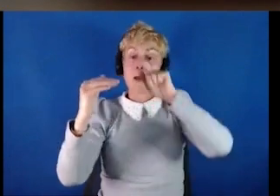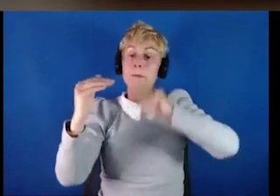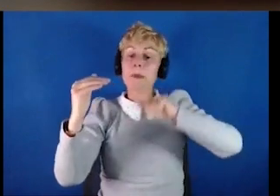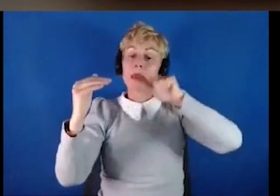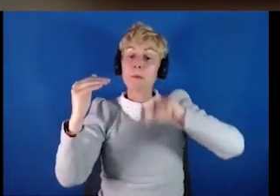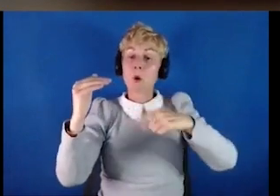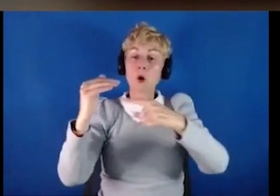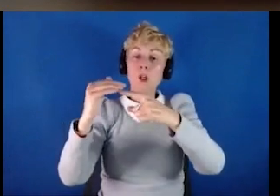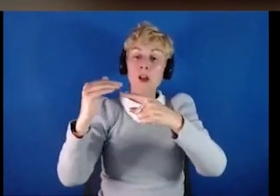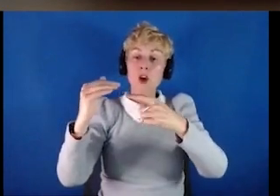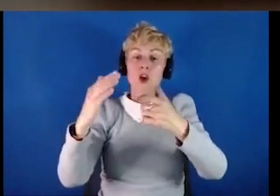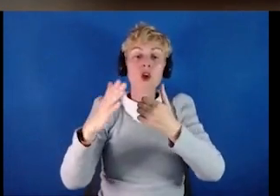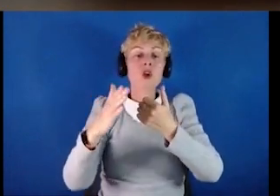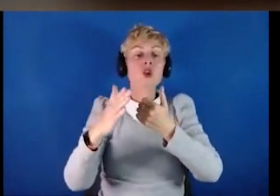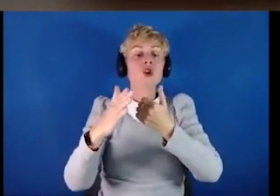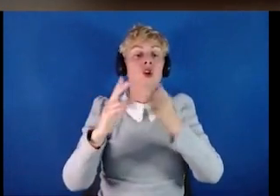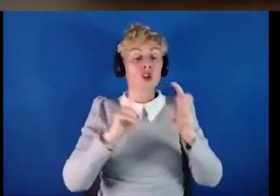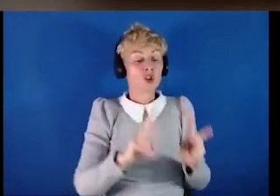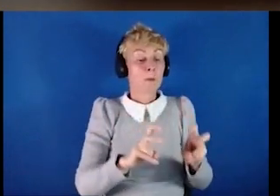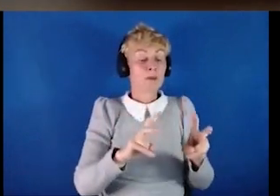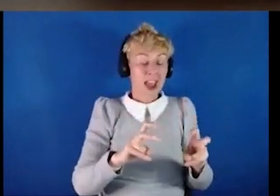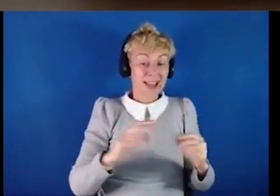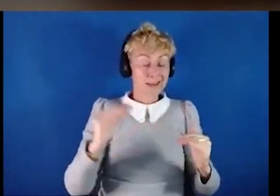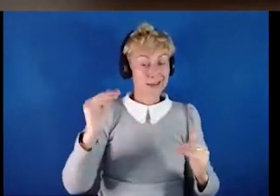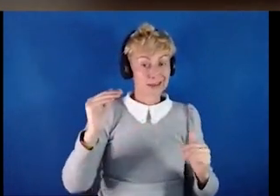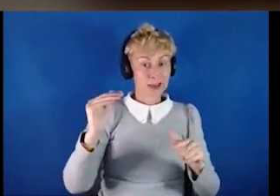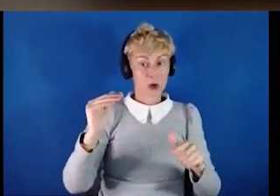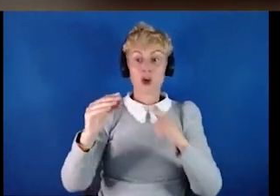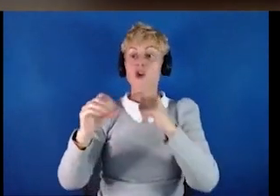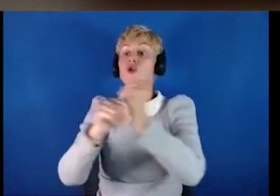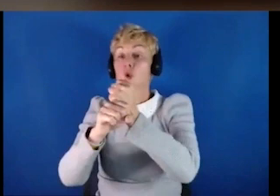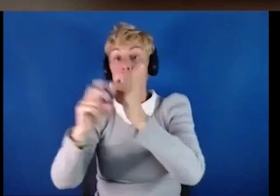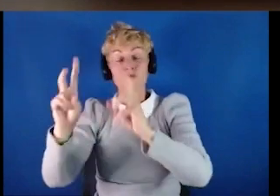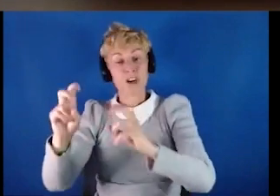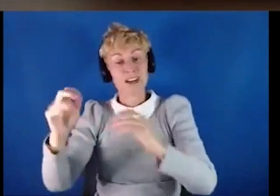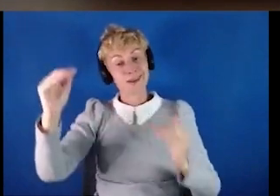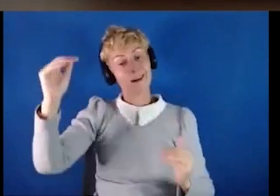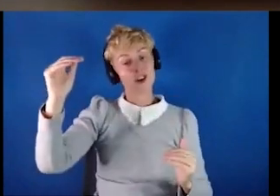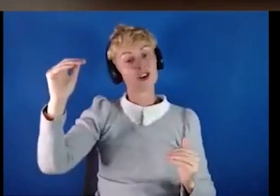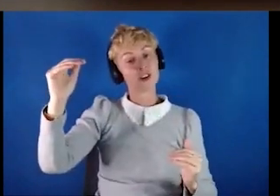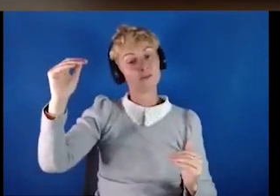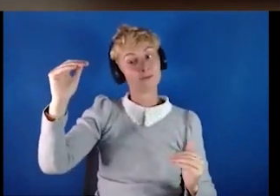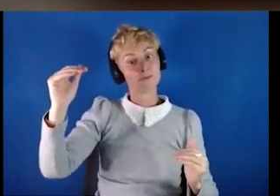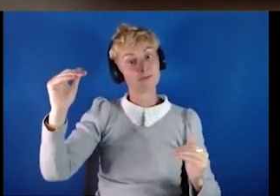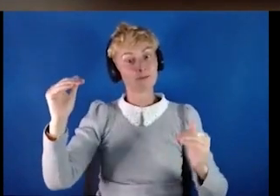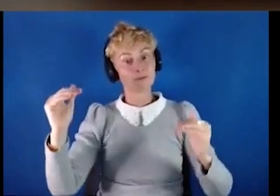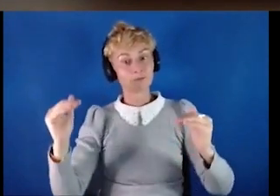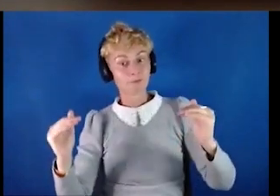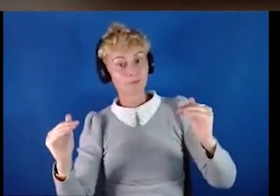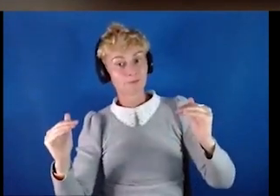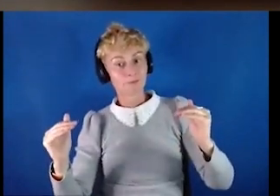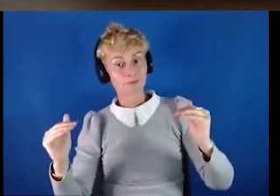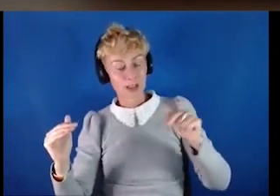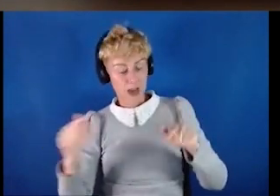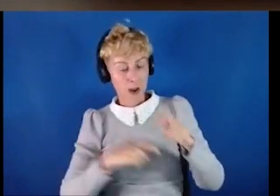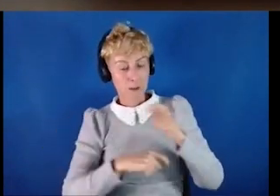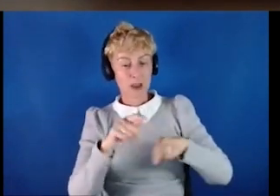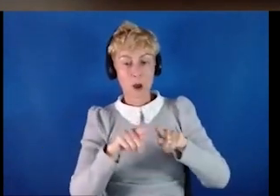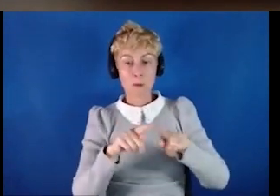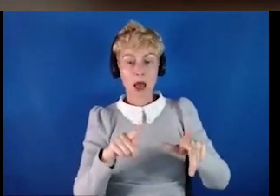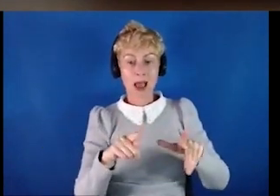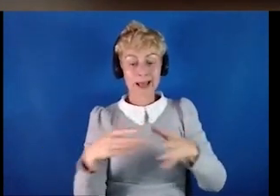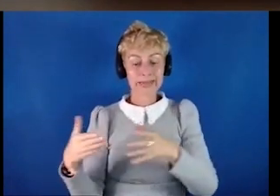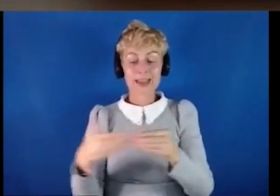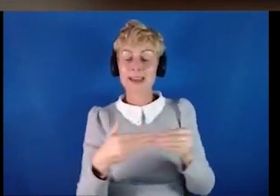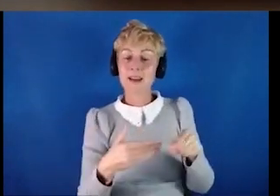often subjects within research, as opposed to driving research. And I do come with a